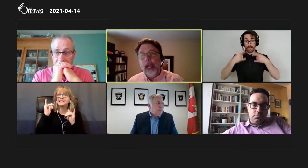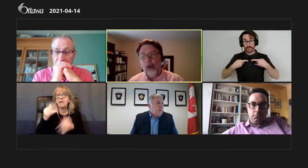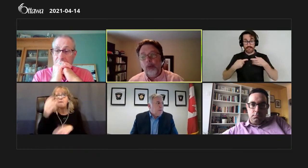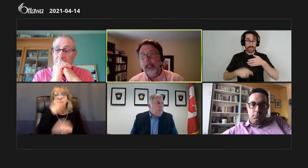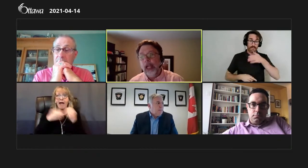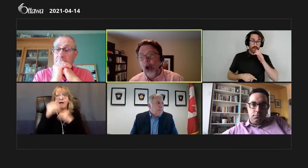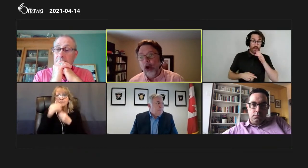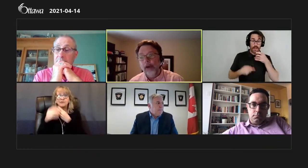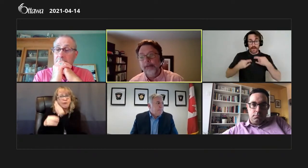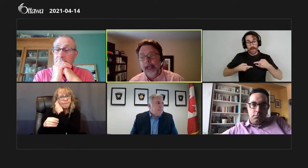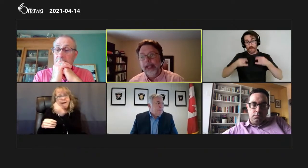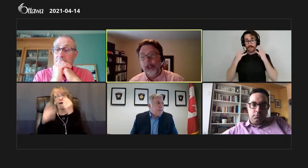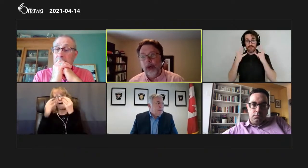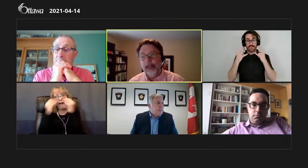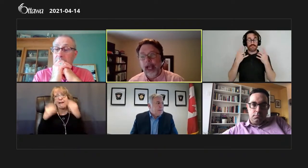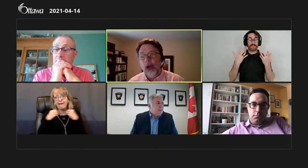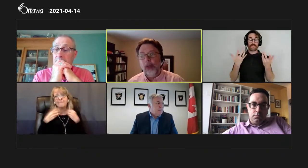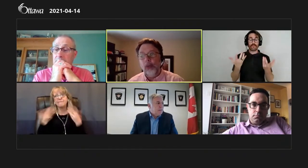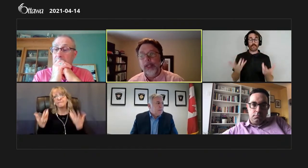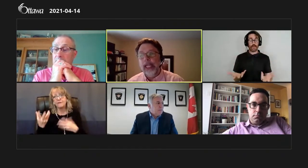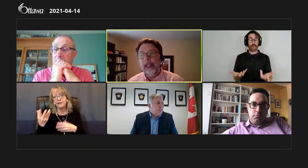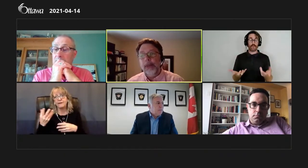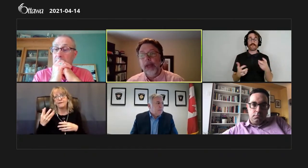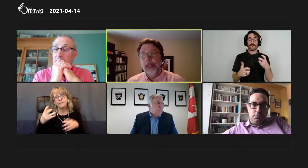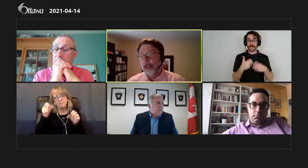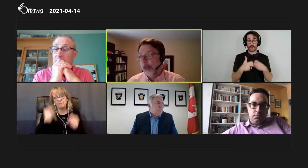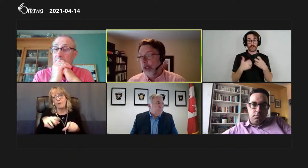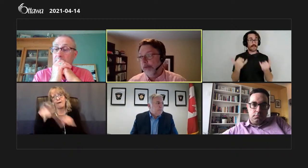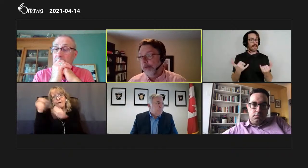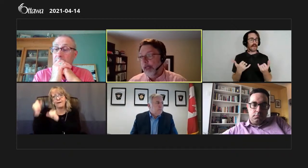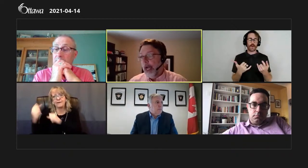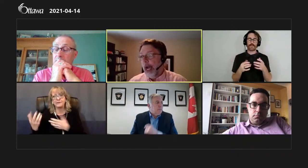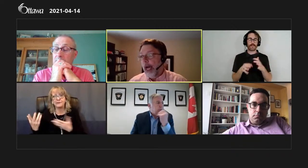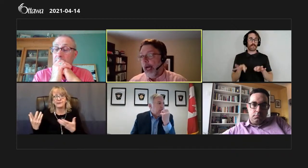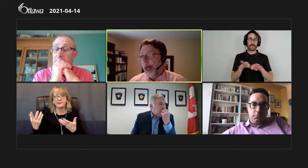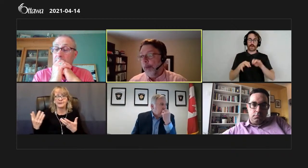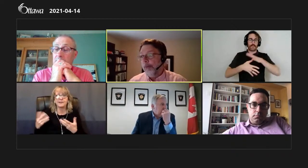we really are faced right now with needing to bend this curve,